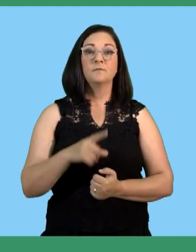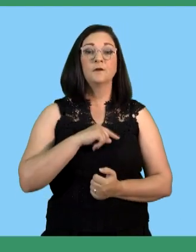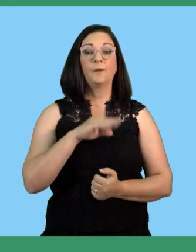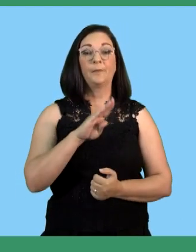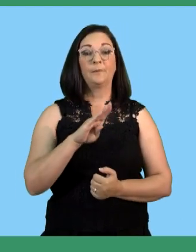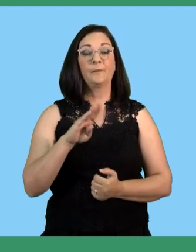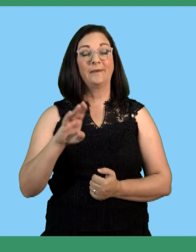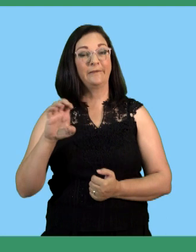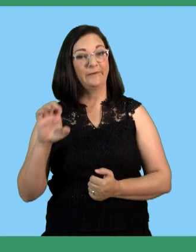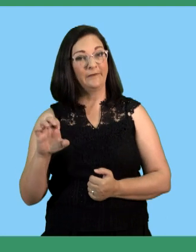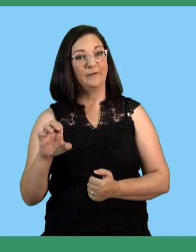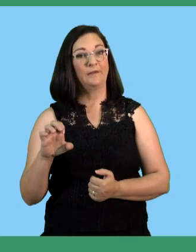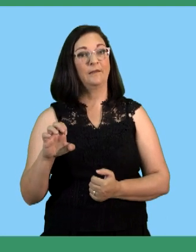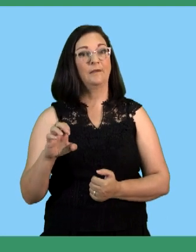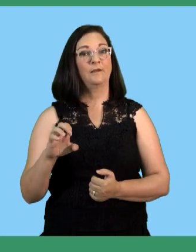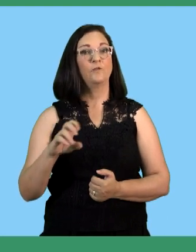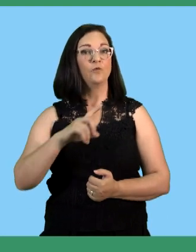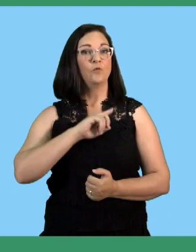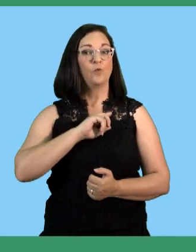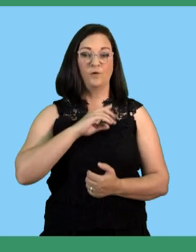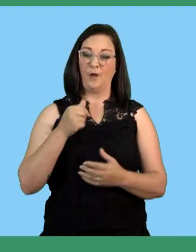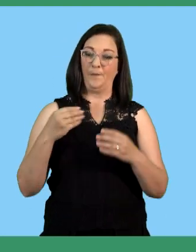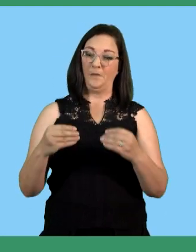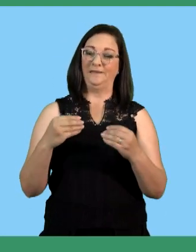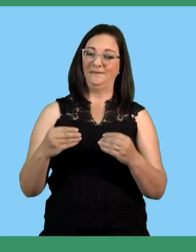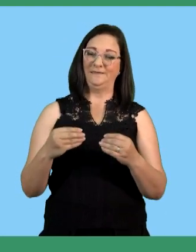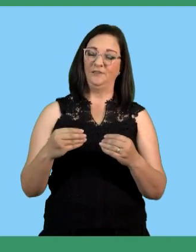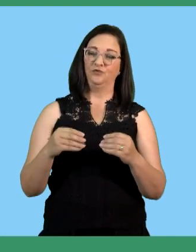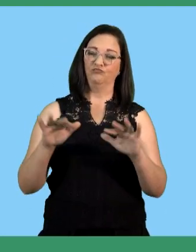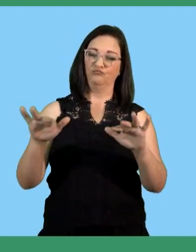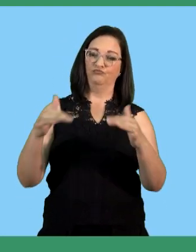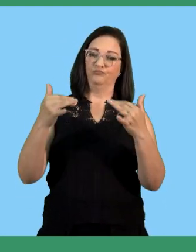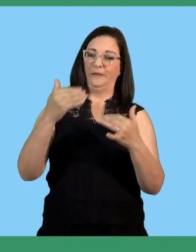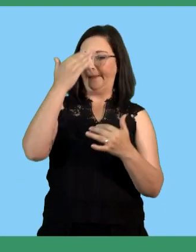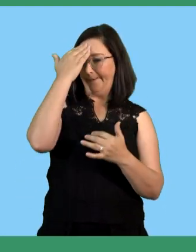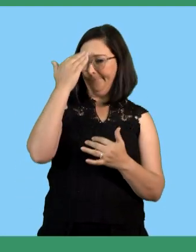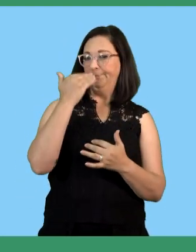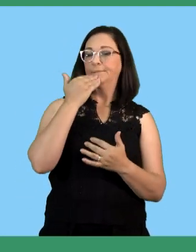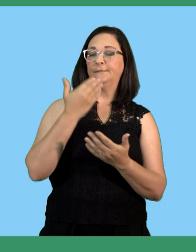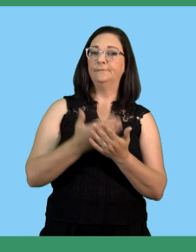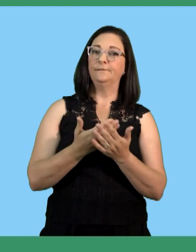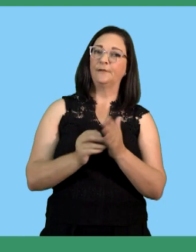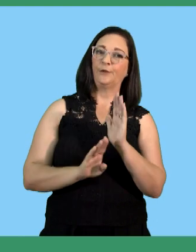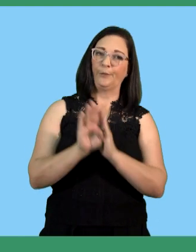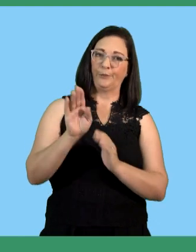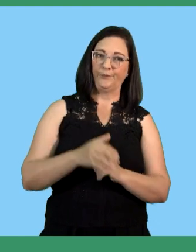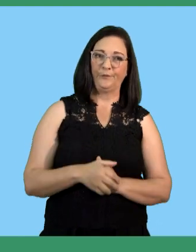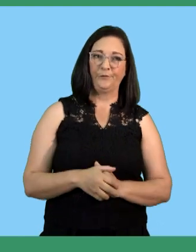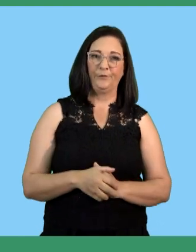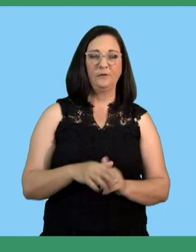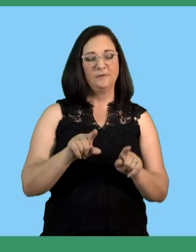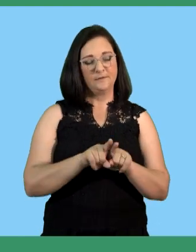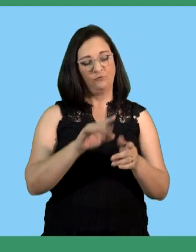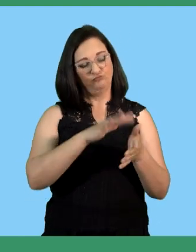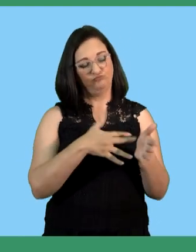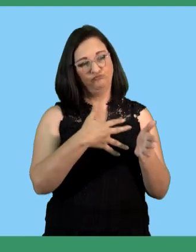good BEE rating improves the image of the business. We spoke about the BBBEE scorecard,